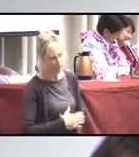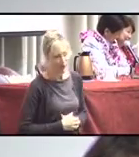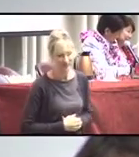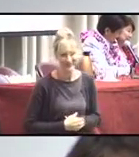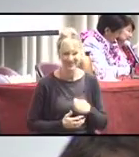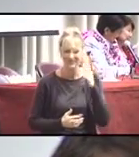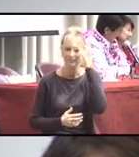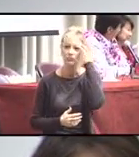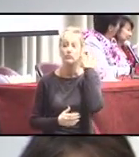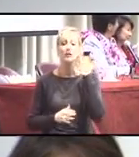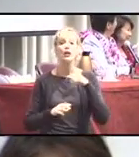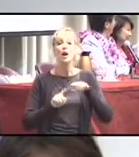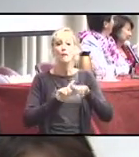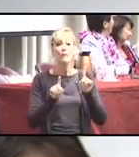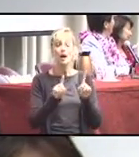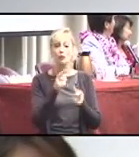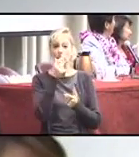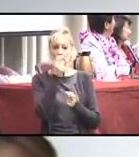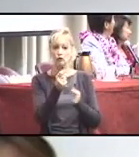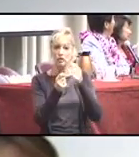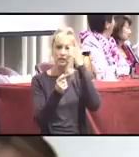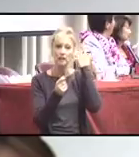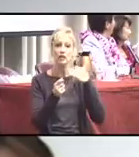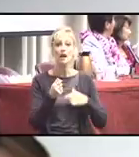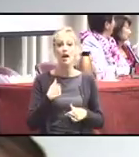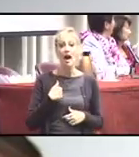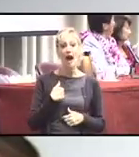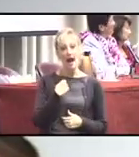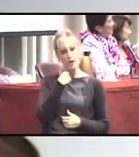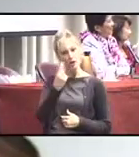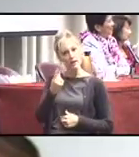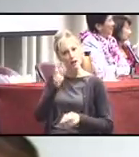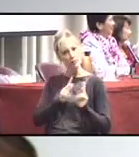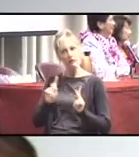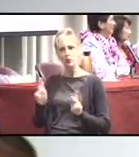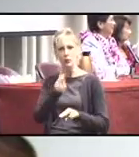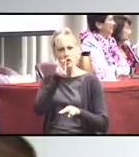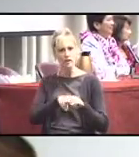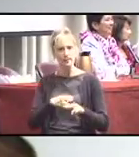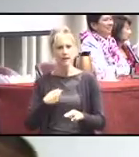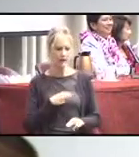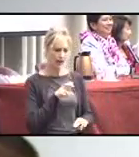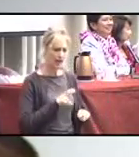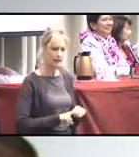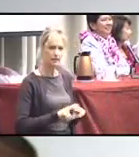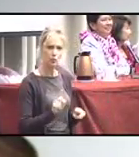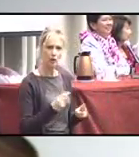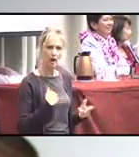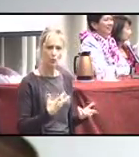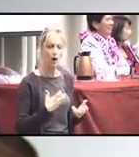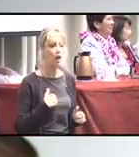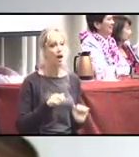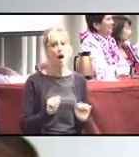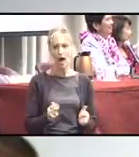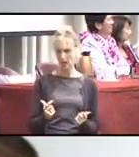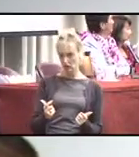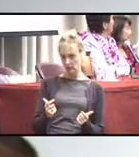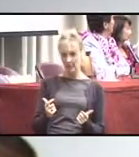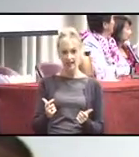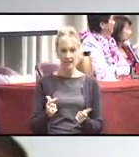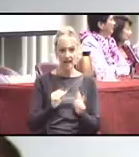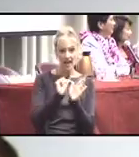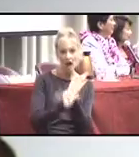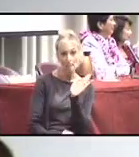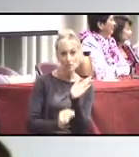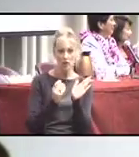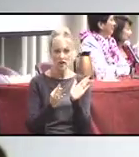time. But what's interesting is that I could tell people where to sit. I could sit where I wanted to sit. I could watch a whole operation take place if I